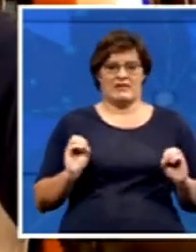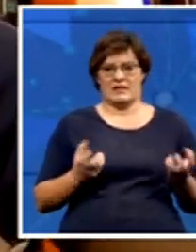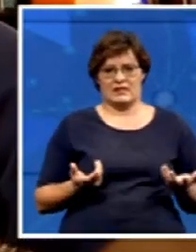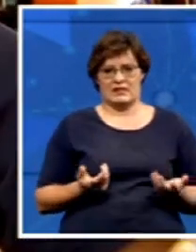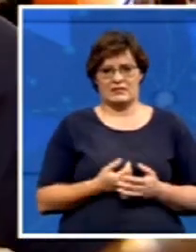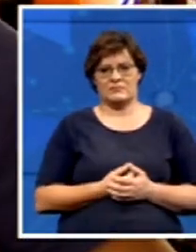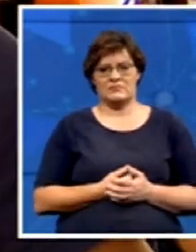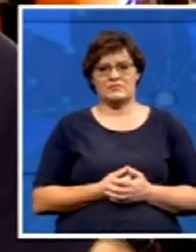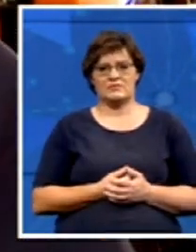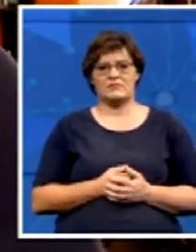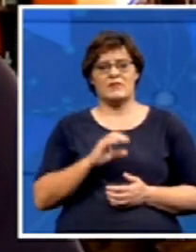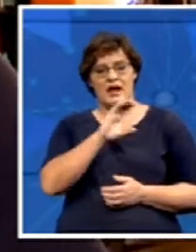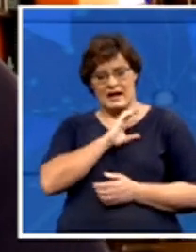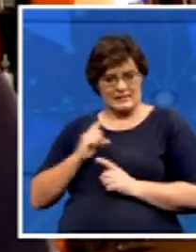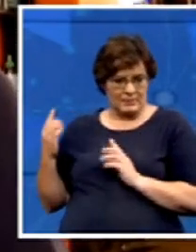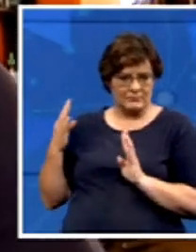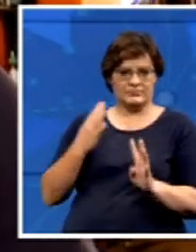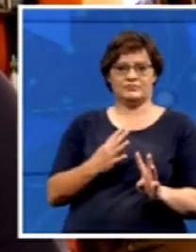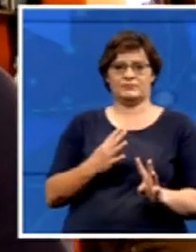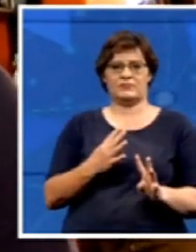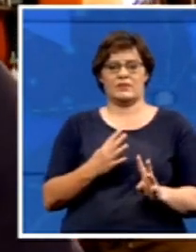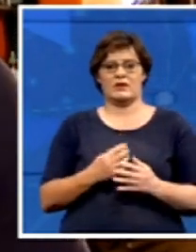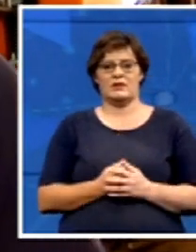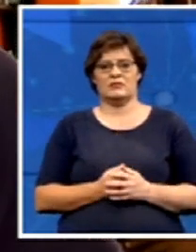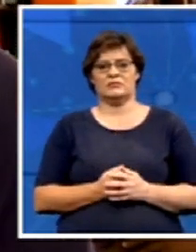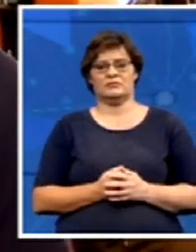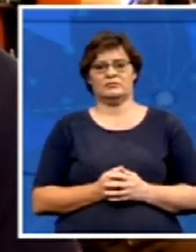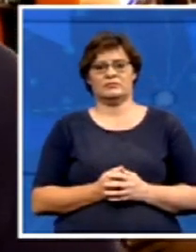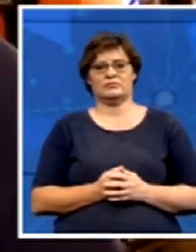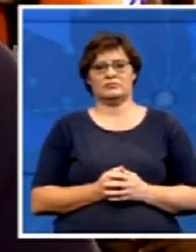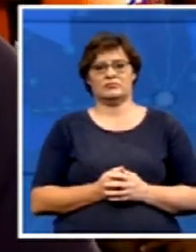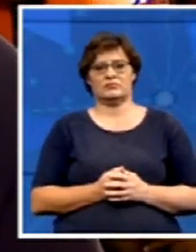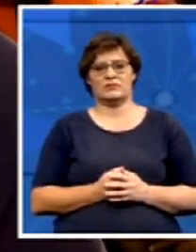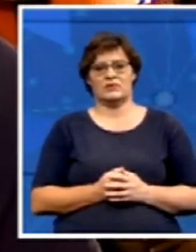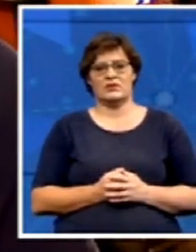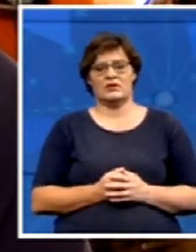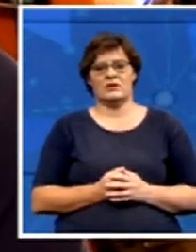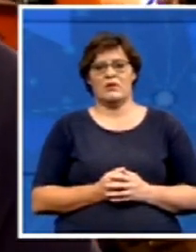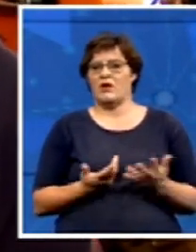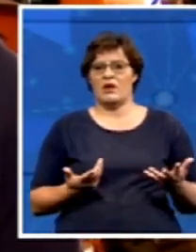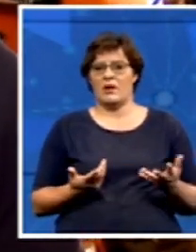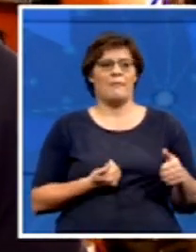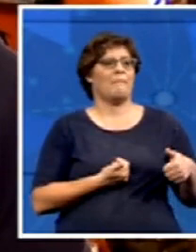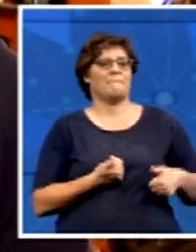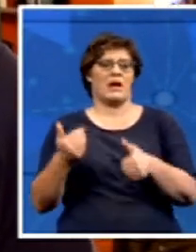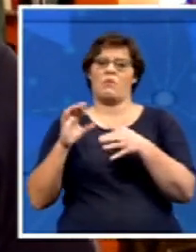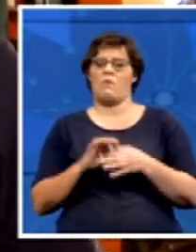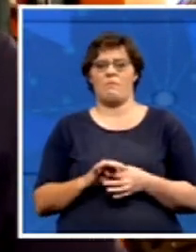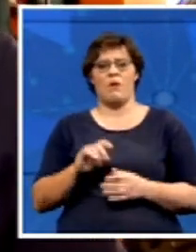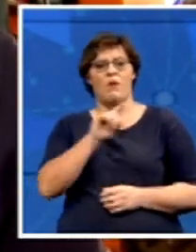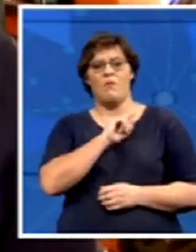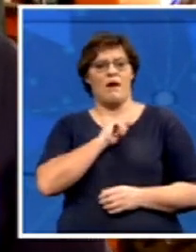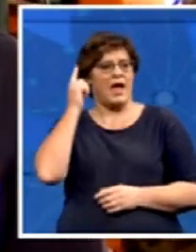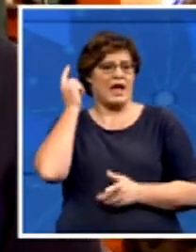come, the moment you came that time, the customer, they came in, but they went back because they can't do their hair without washing. You see,